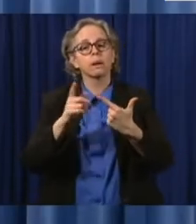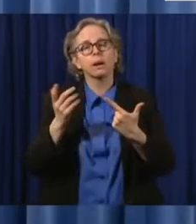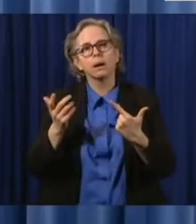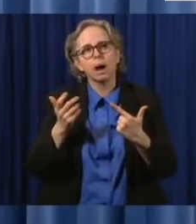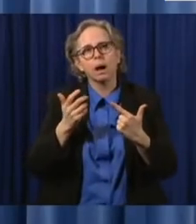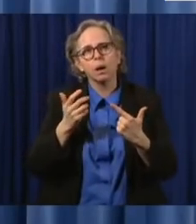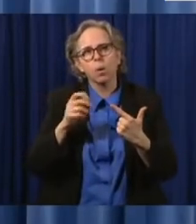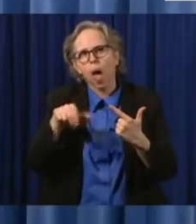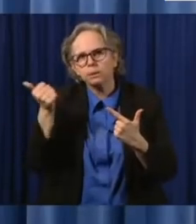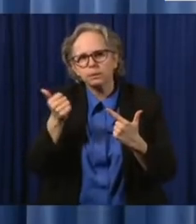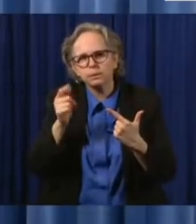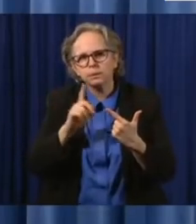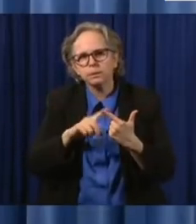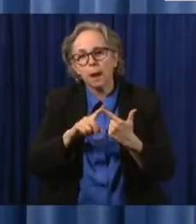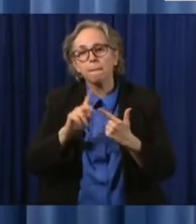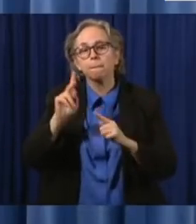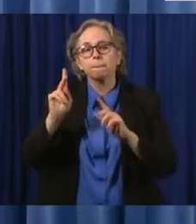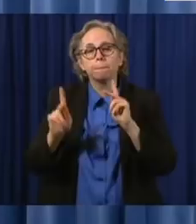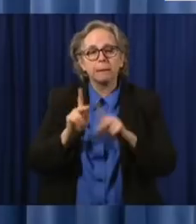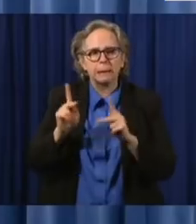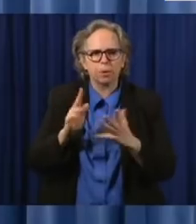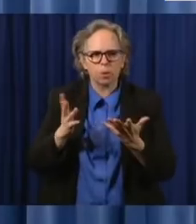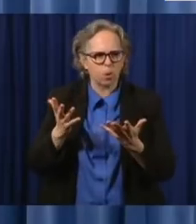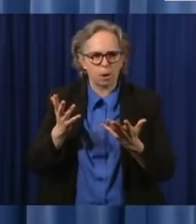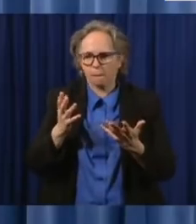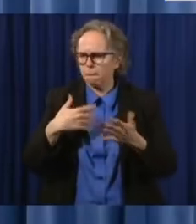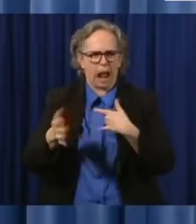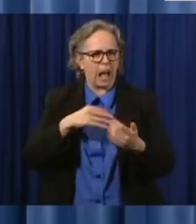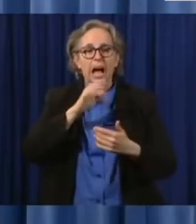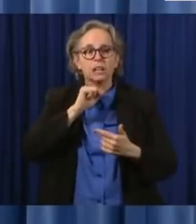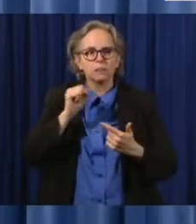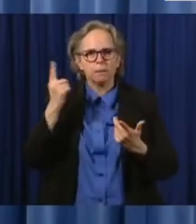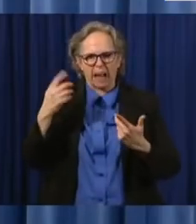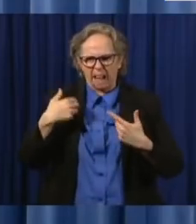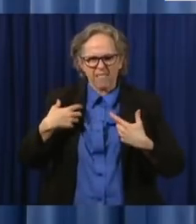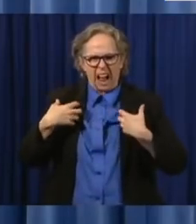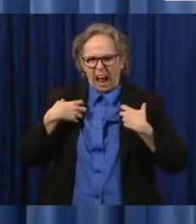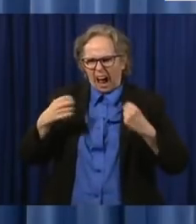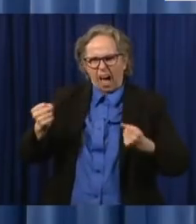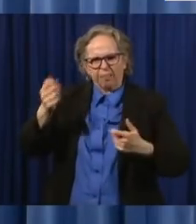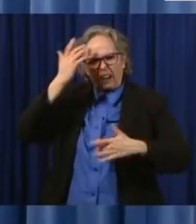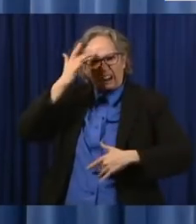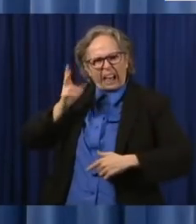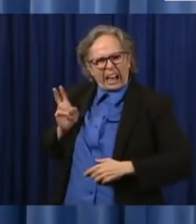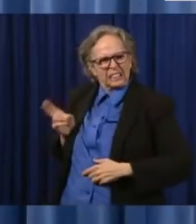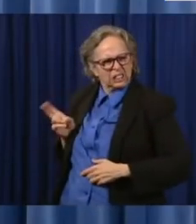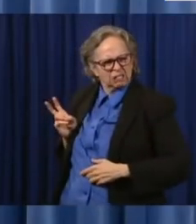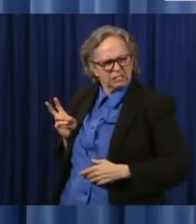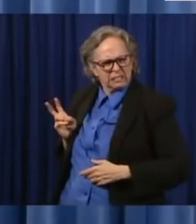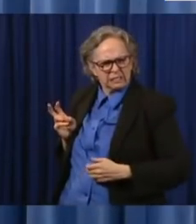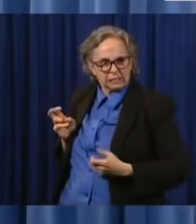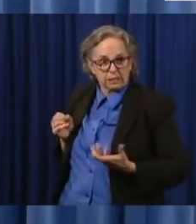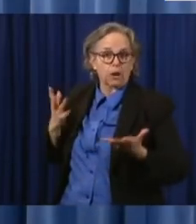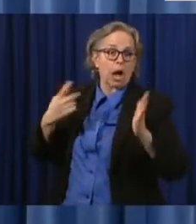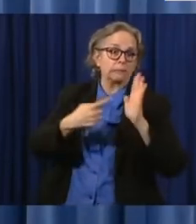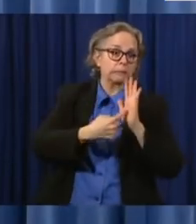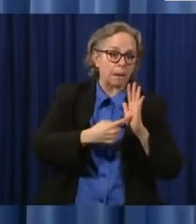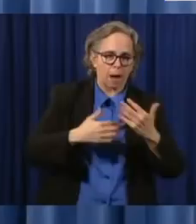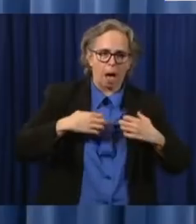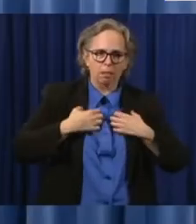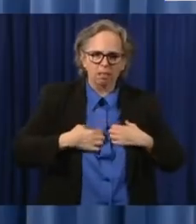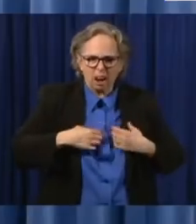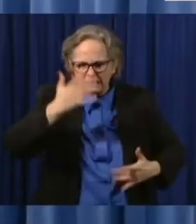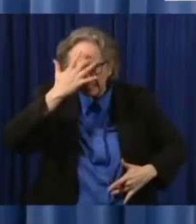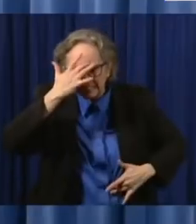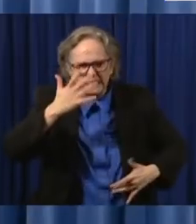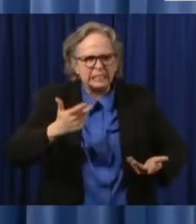They include people of all ages with underlying medical conditions, including chronic lung disease or